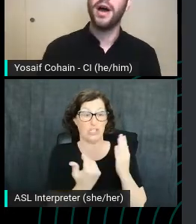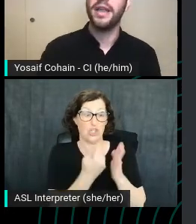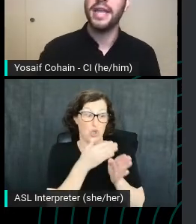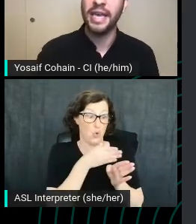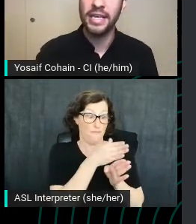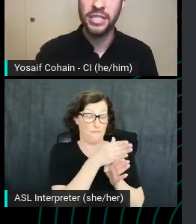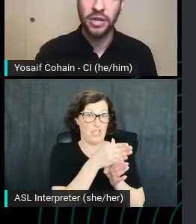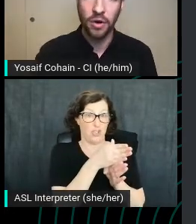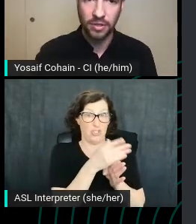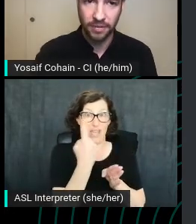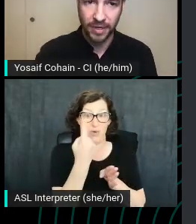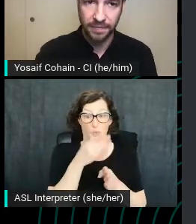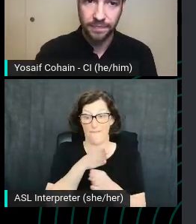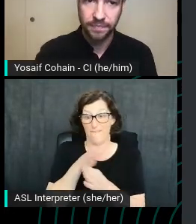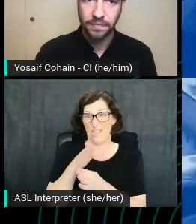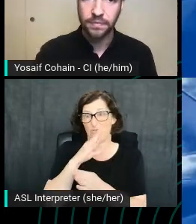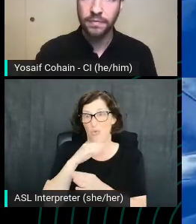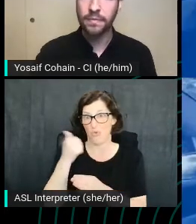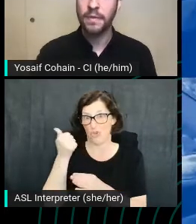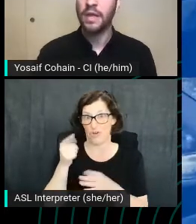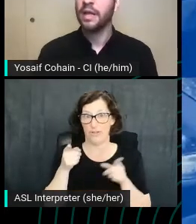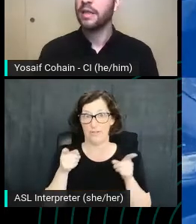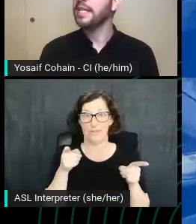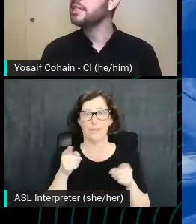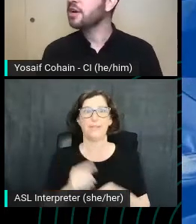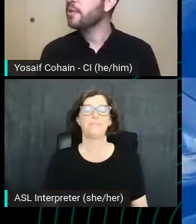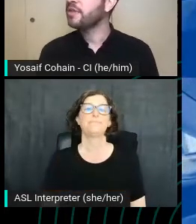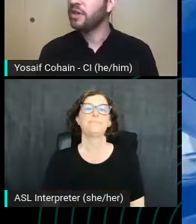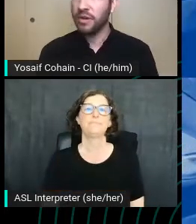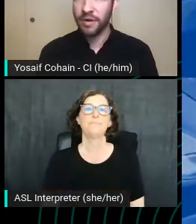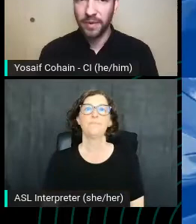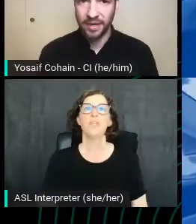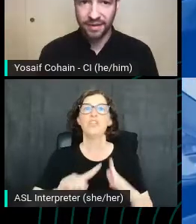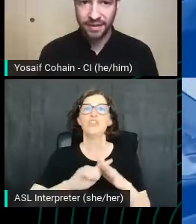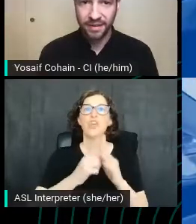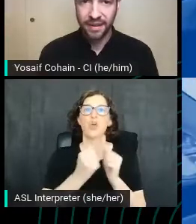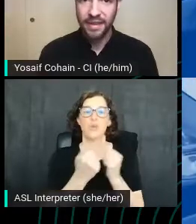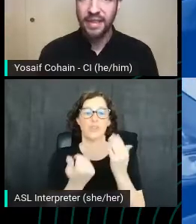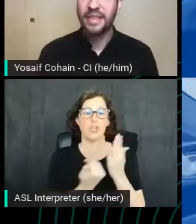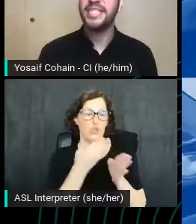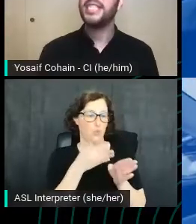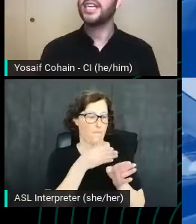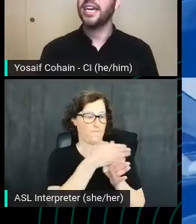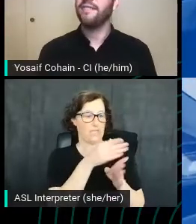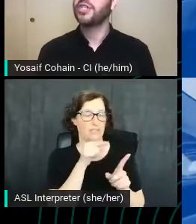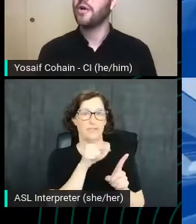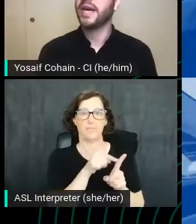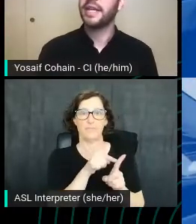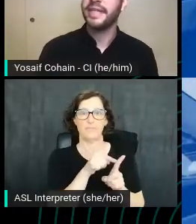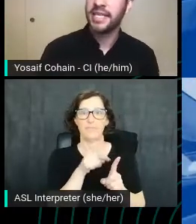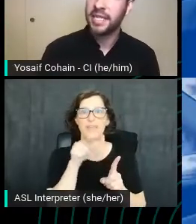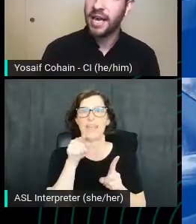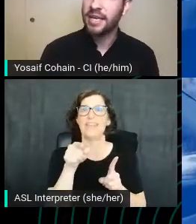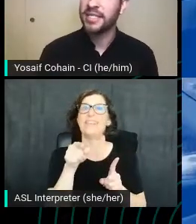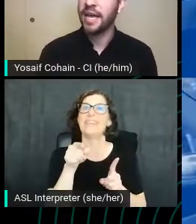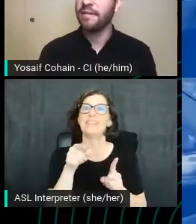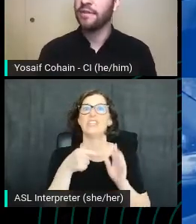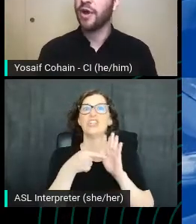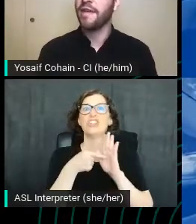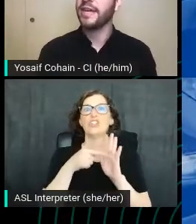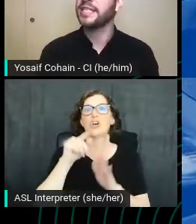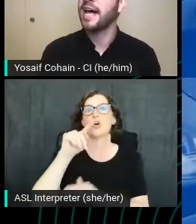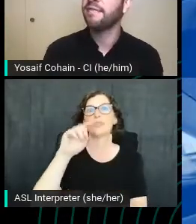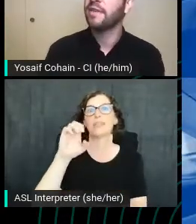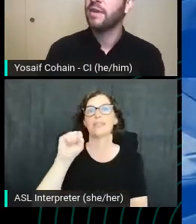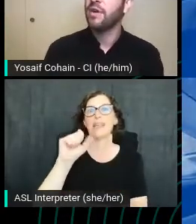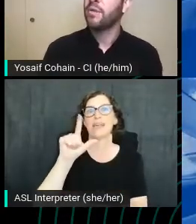and one is an older one. Let's start with the newer one. This is a GIF showing a Tesla